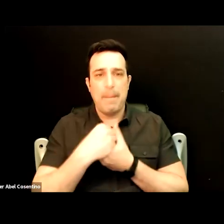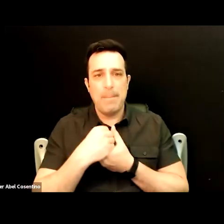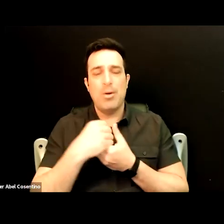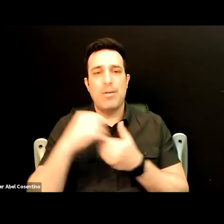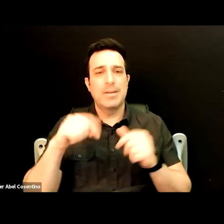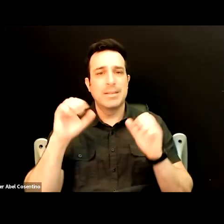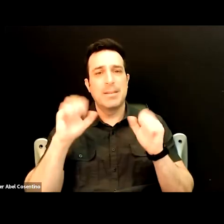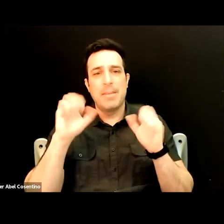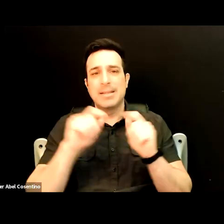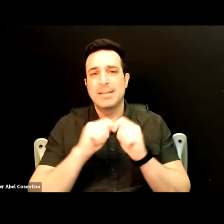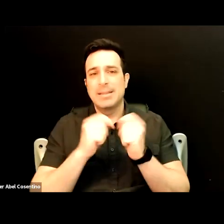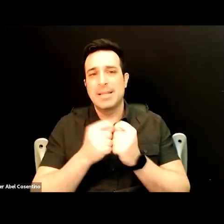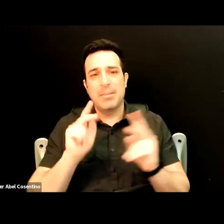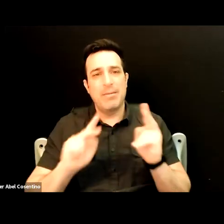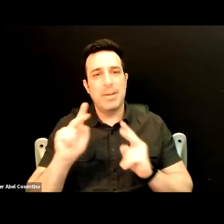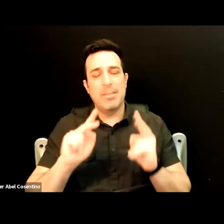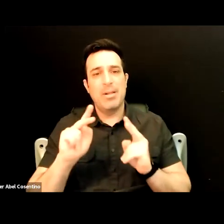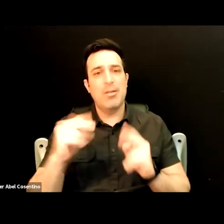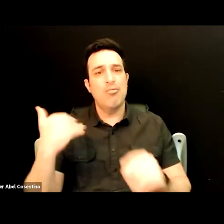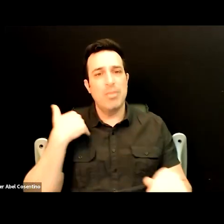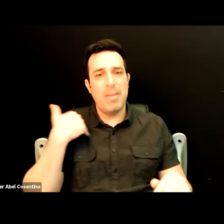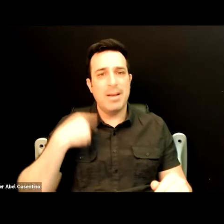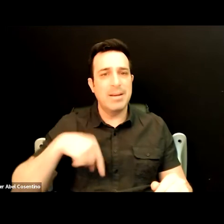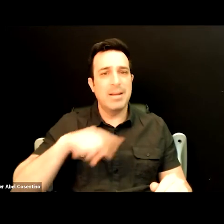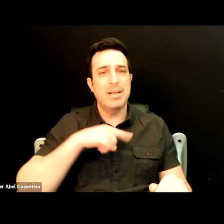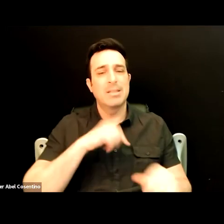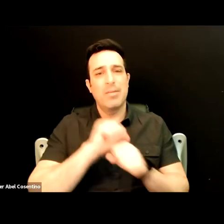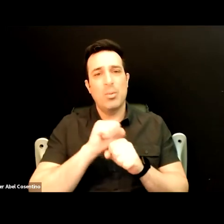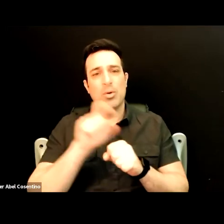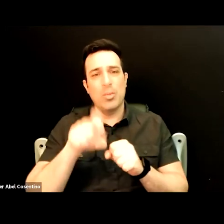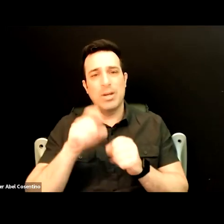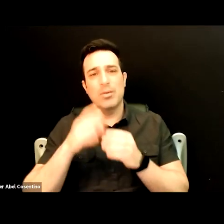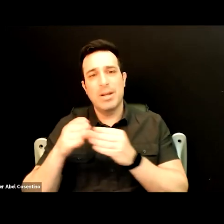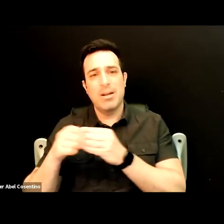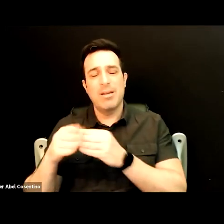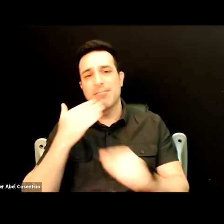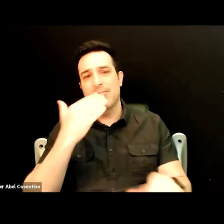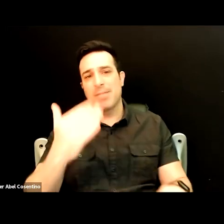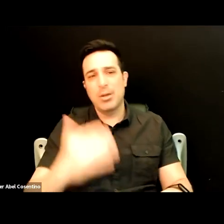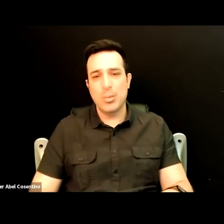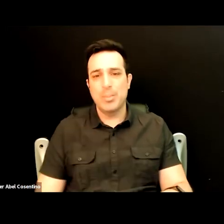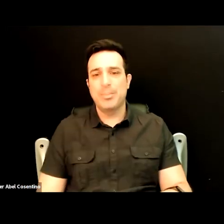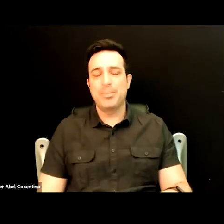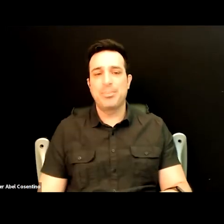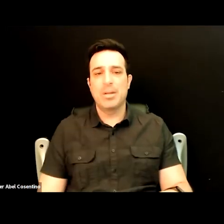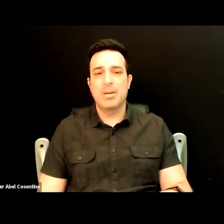this amazing team of people, reminding us all the work we need to get done. So thank you.